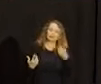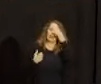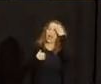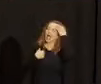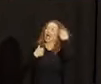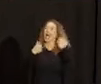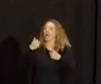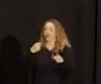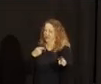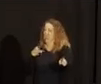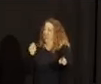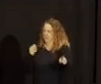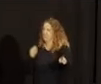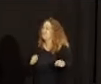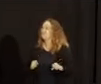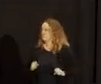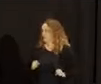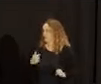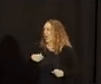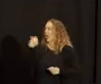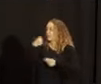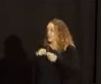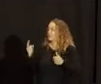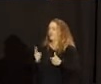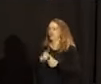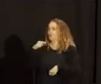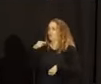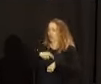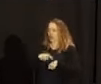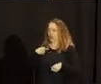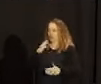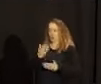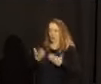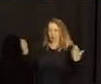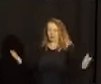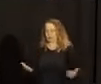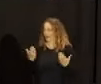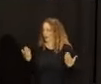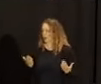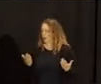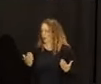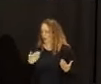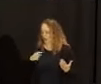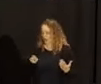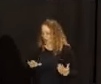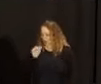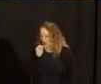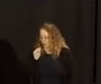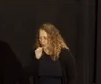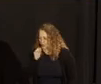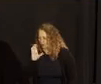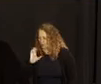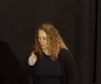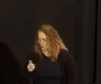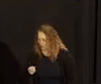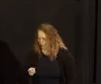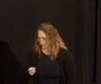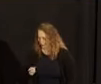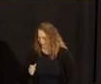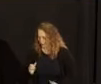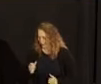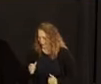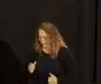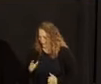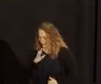the first time that I came to Family Cafe and I saw little girls with CP who